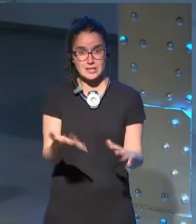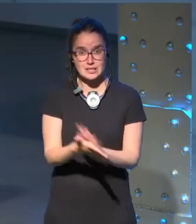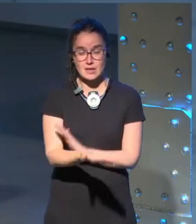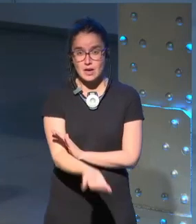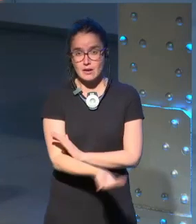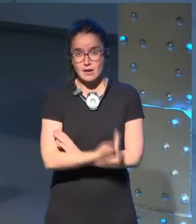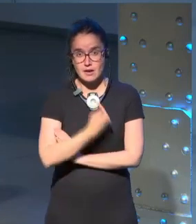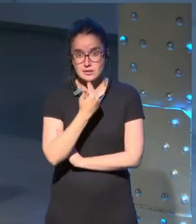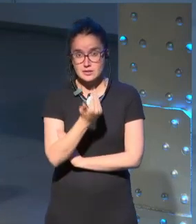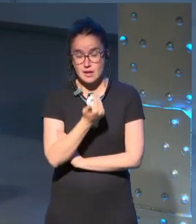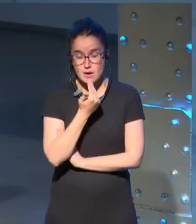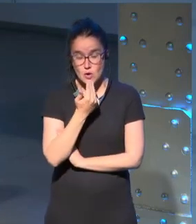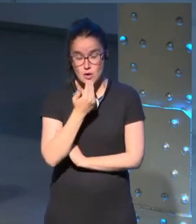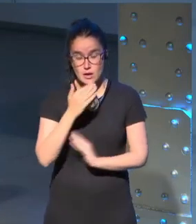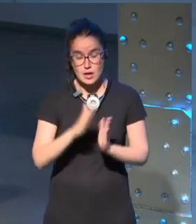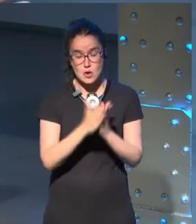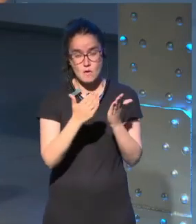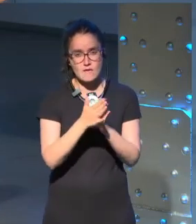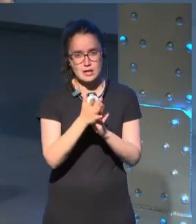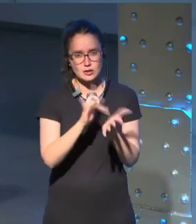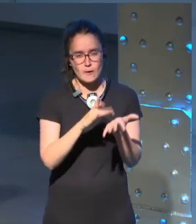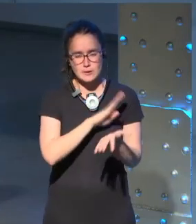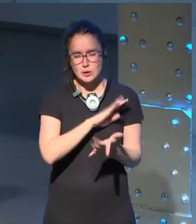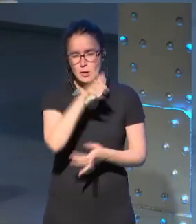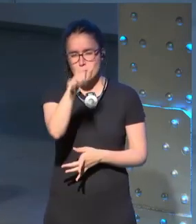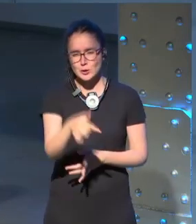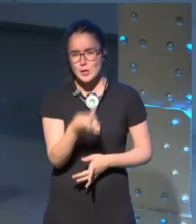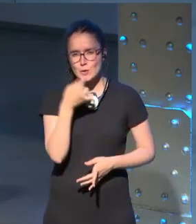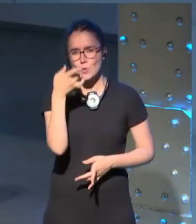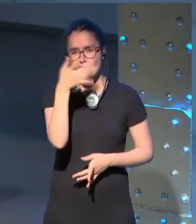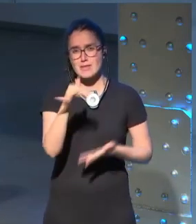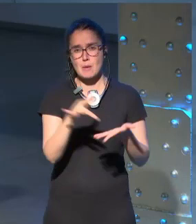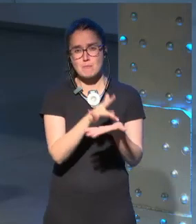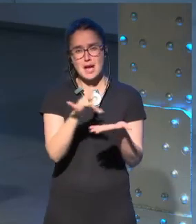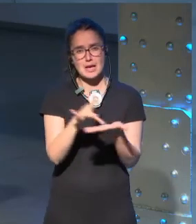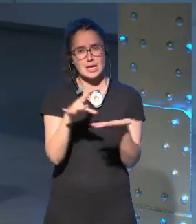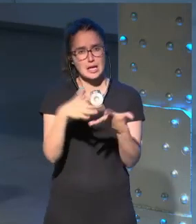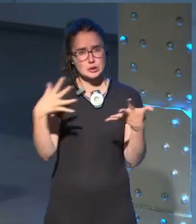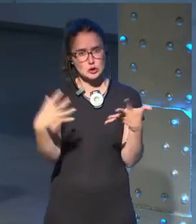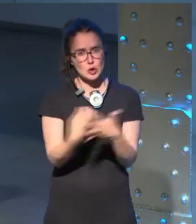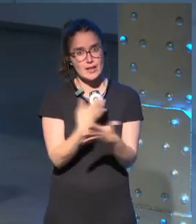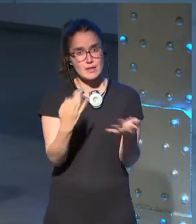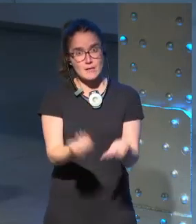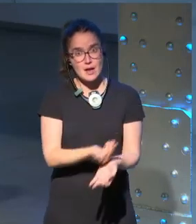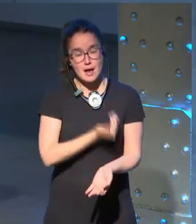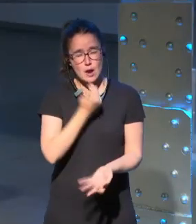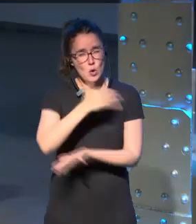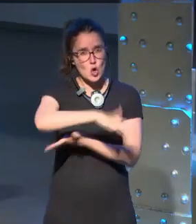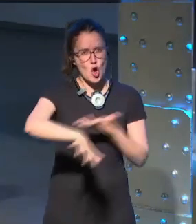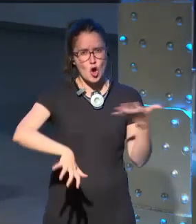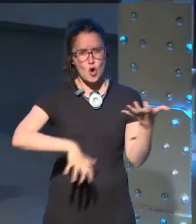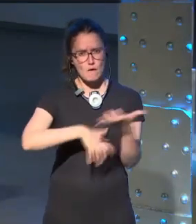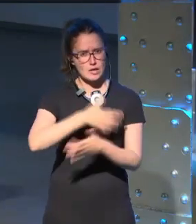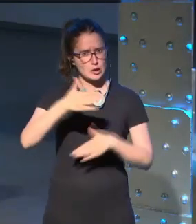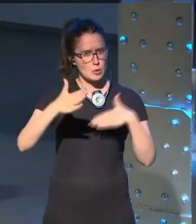the one thing you got to have on every damn page and throughout the novel is conflict. You got to have conflict. So I'm thinking, all